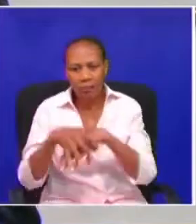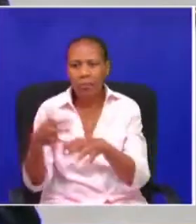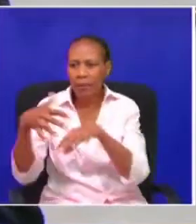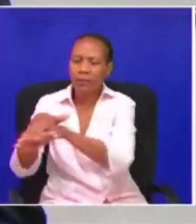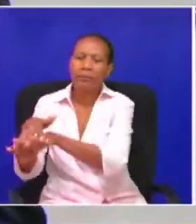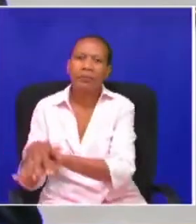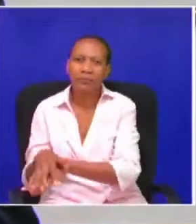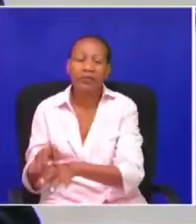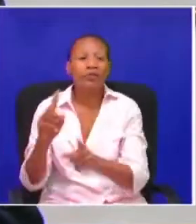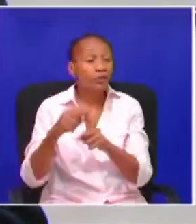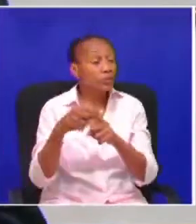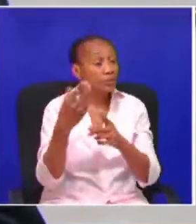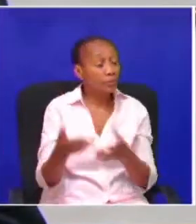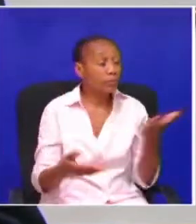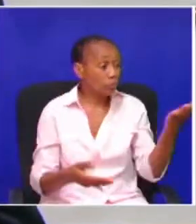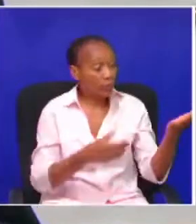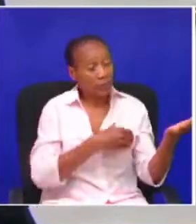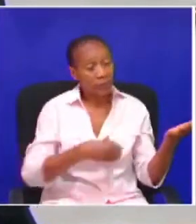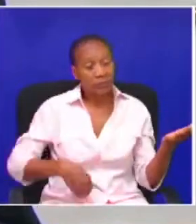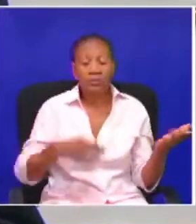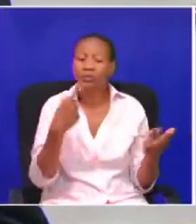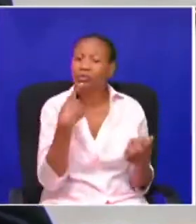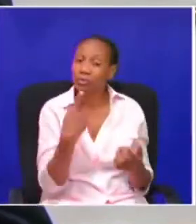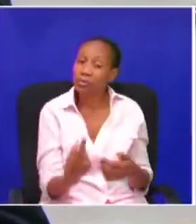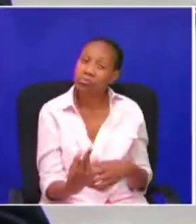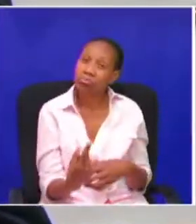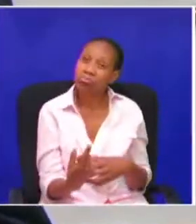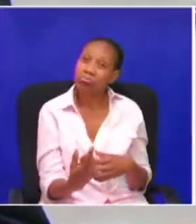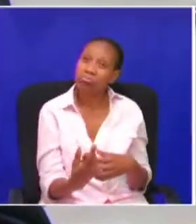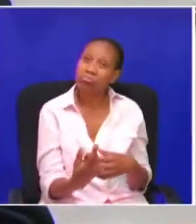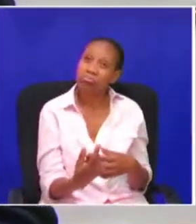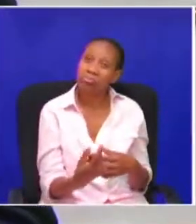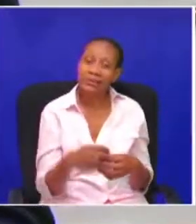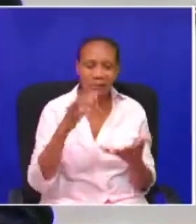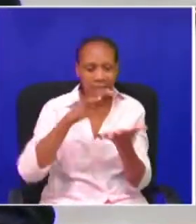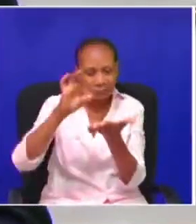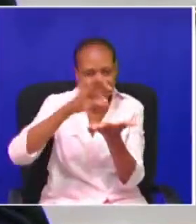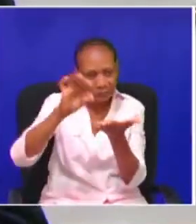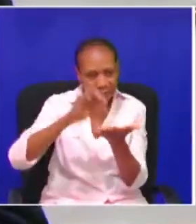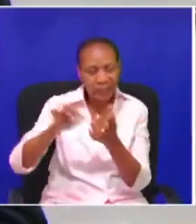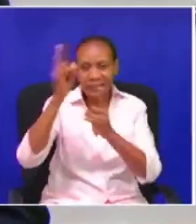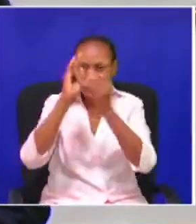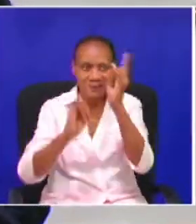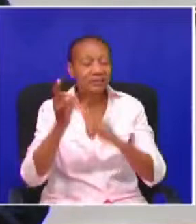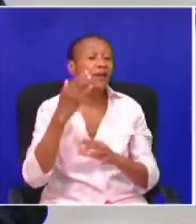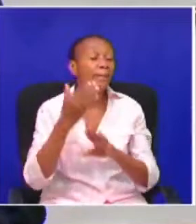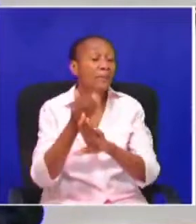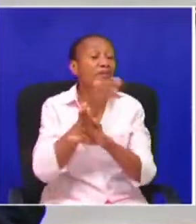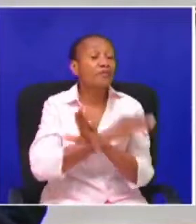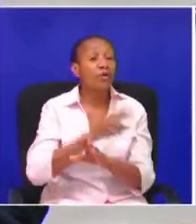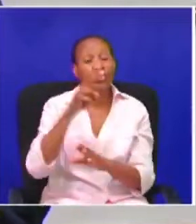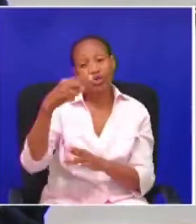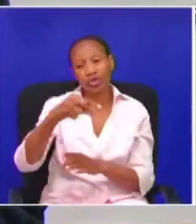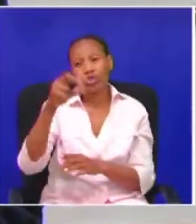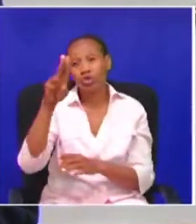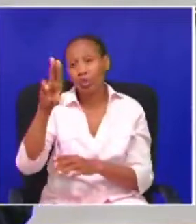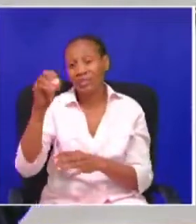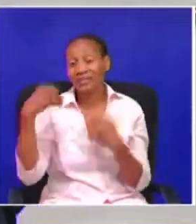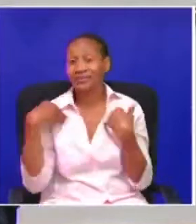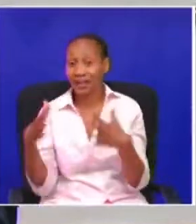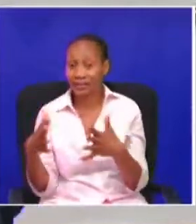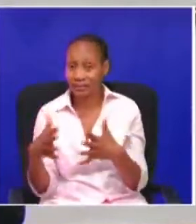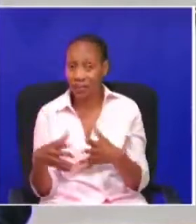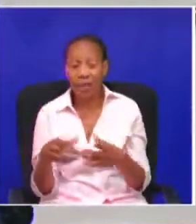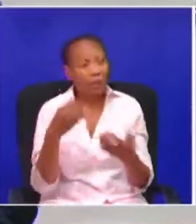As for example, the President has spoken about beautifying the cities for our guests from G20. Can we